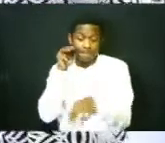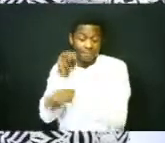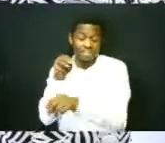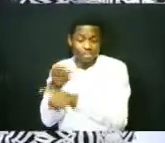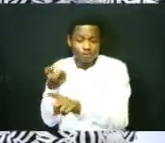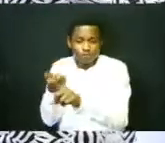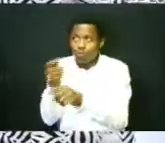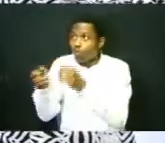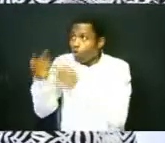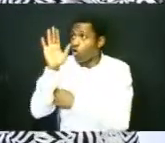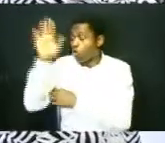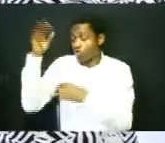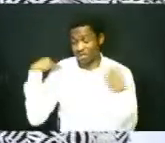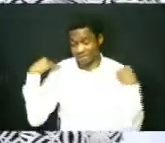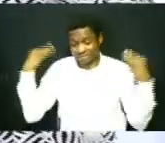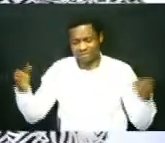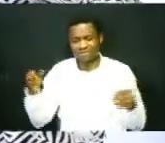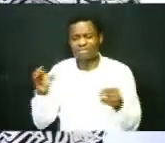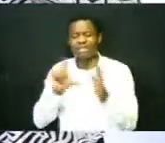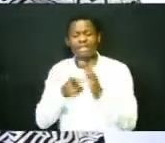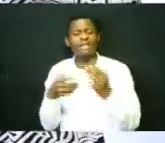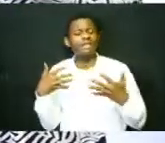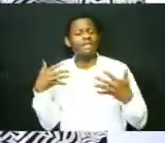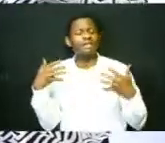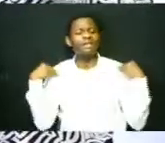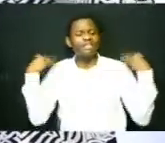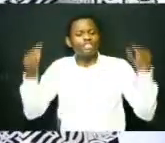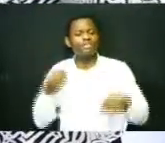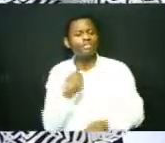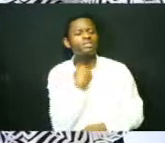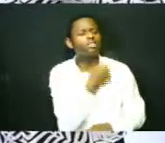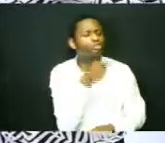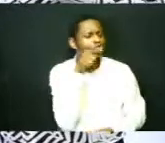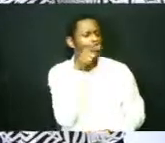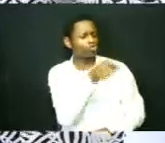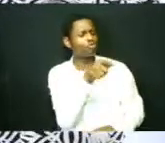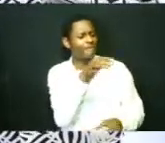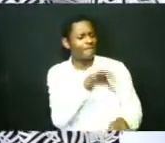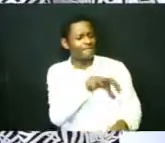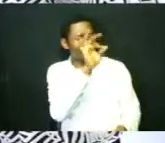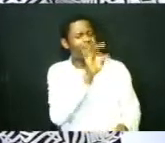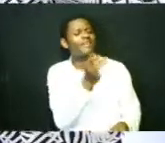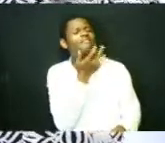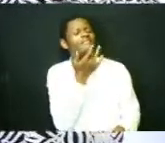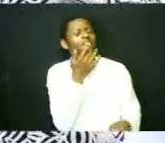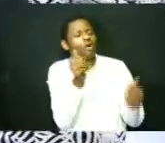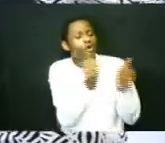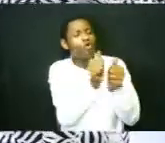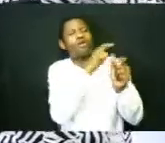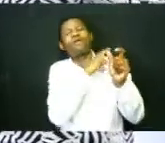But the angel told her that she had found favor with the Lord. And so it's